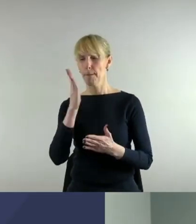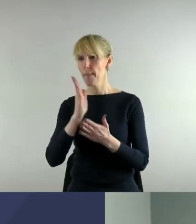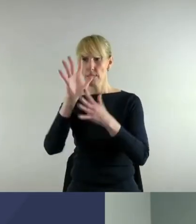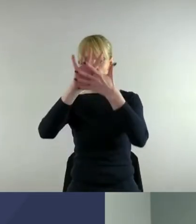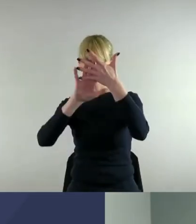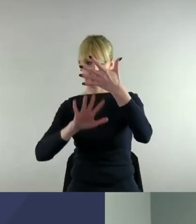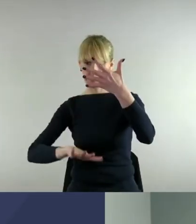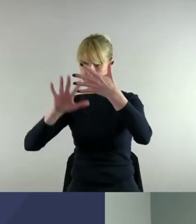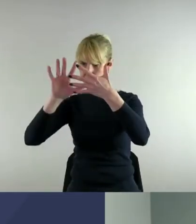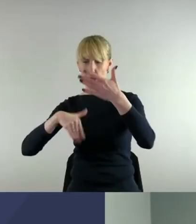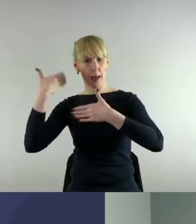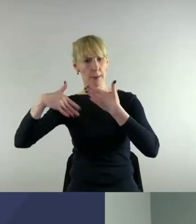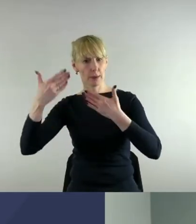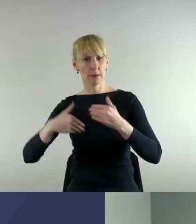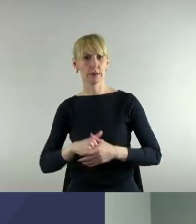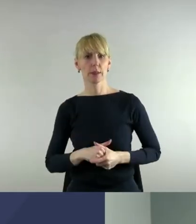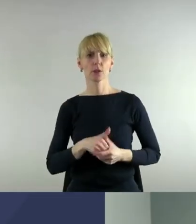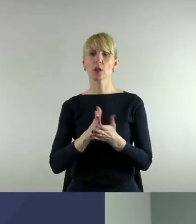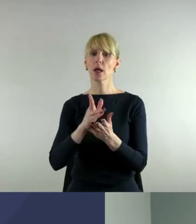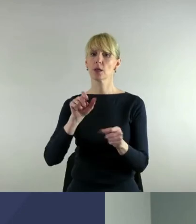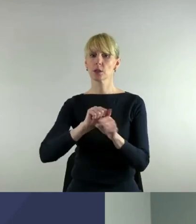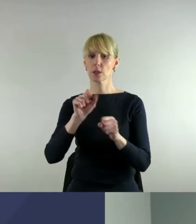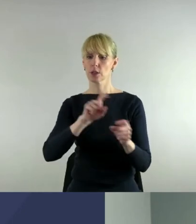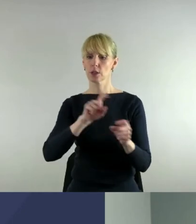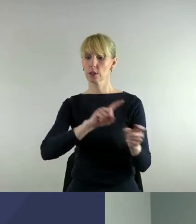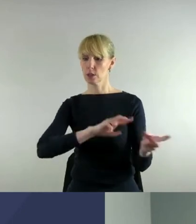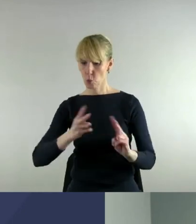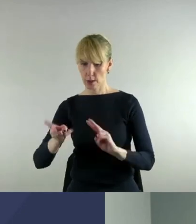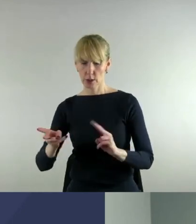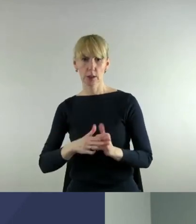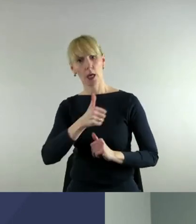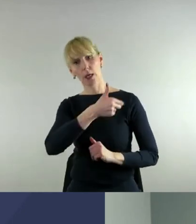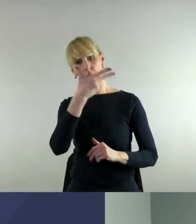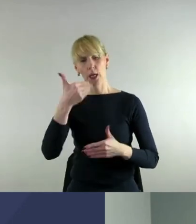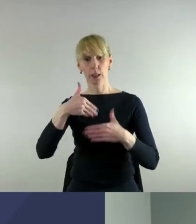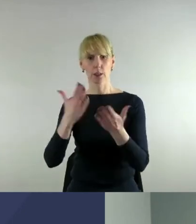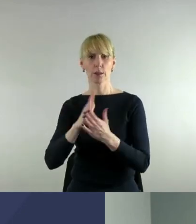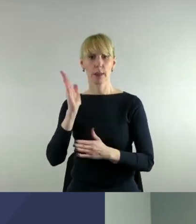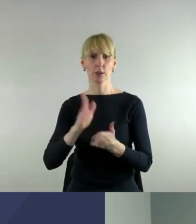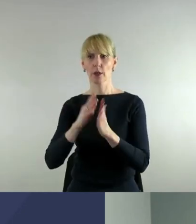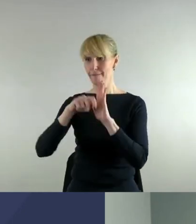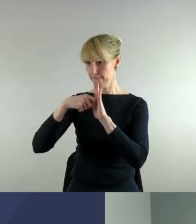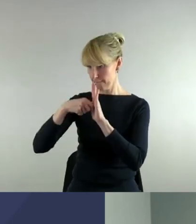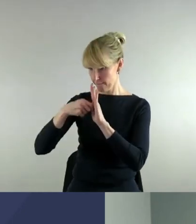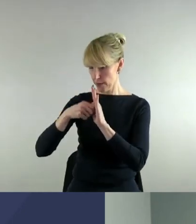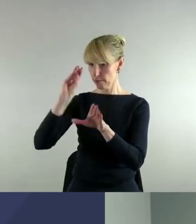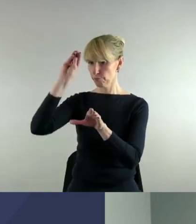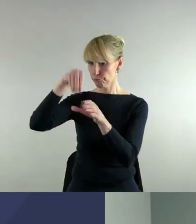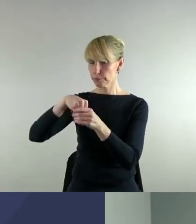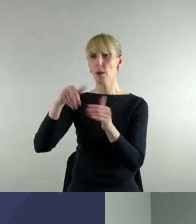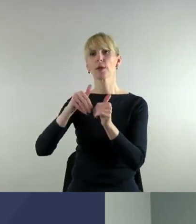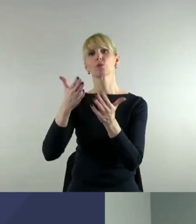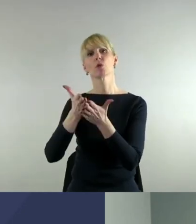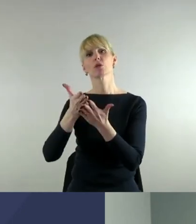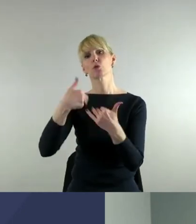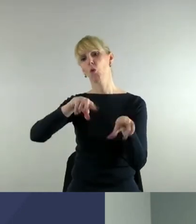www.local development forum. All the presentations will be available there. They are all translated into both languages. There will be a recording